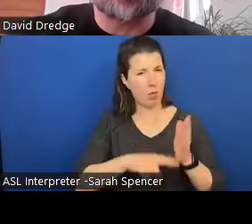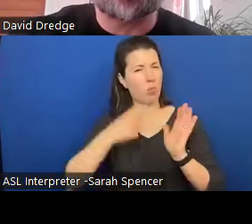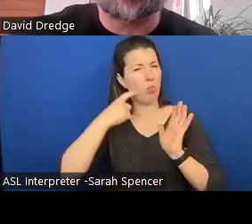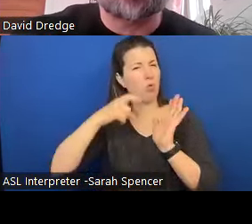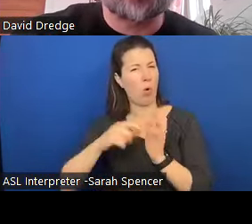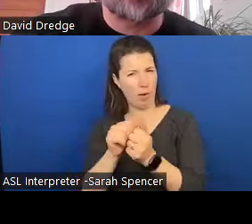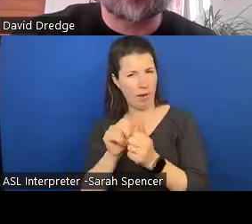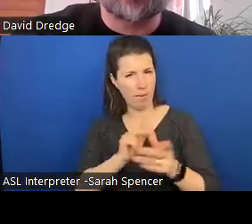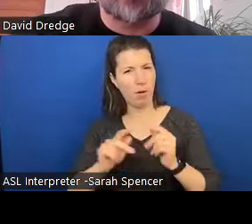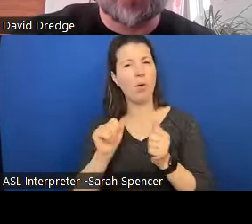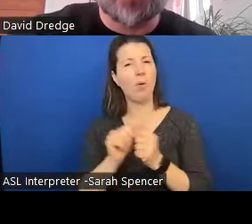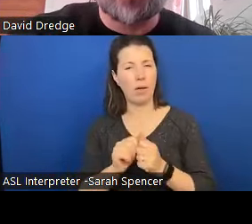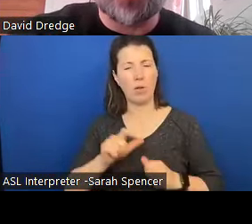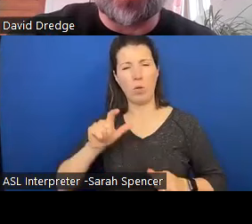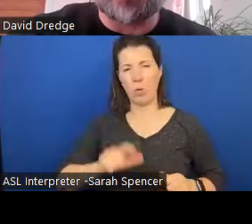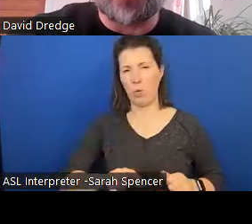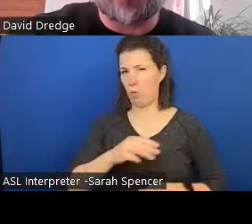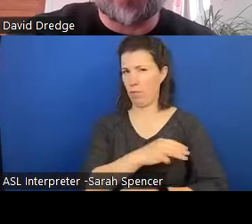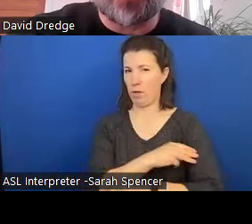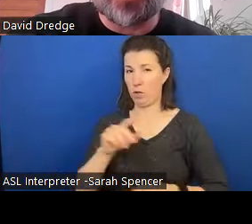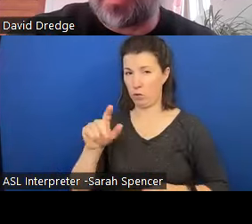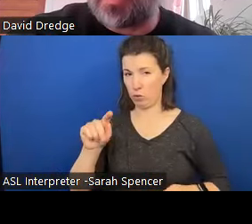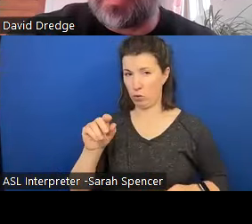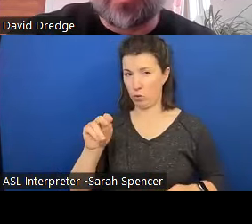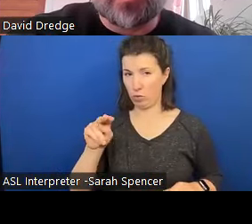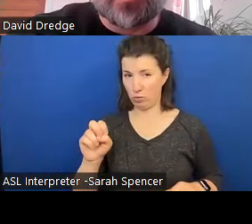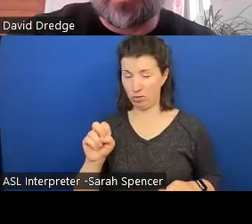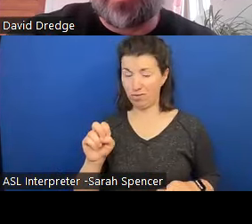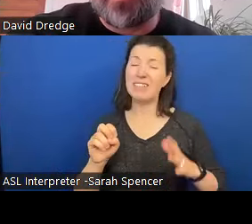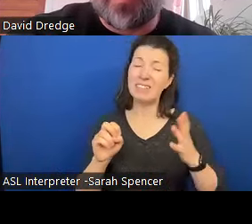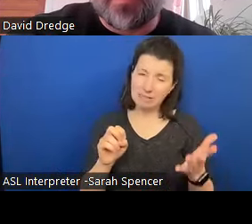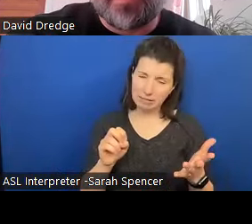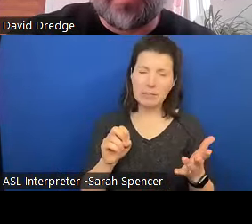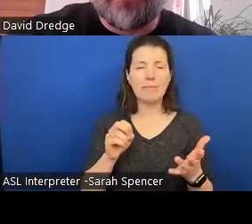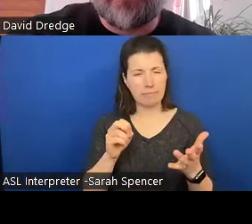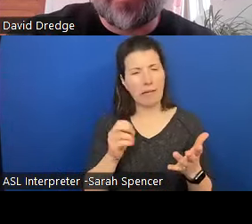But again, it's a little bit more challenging.